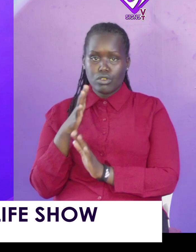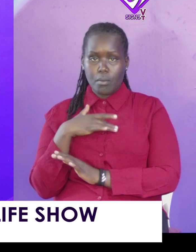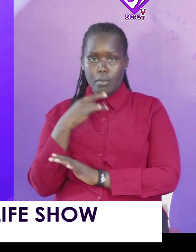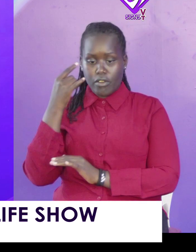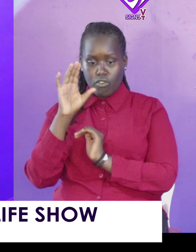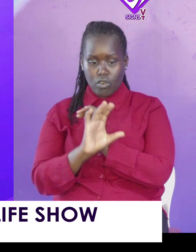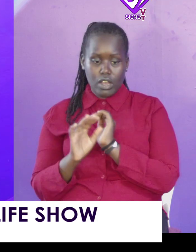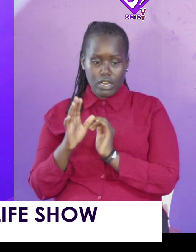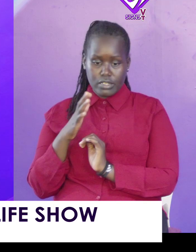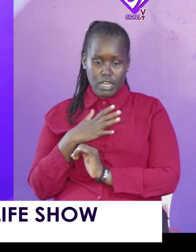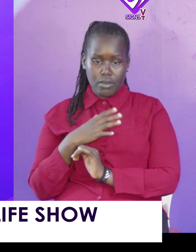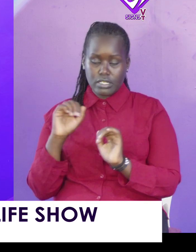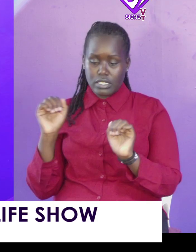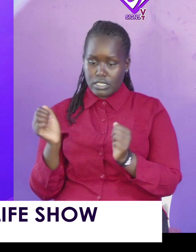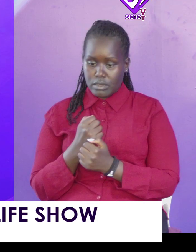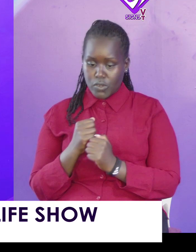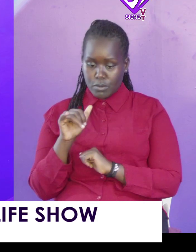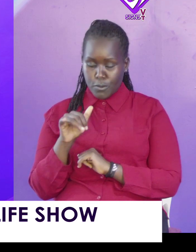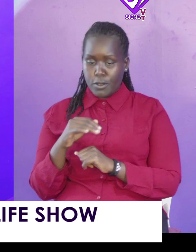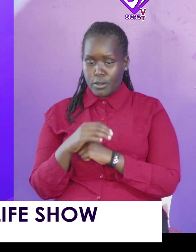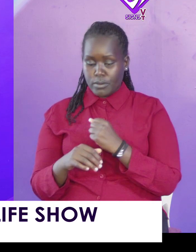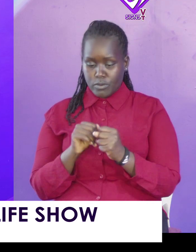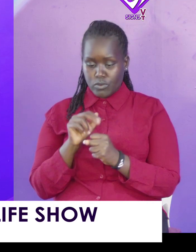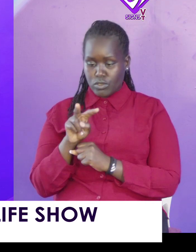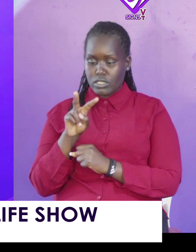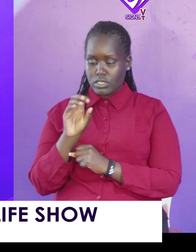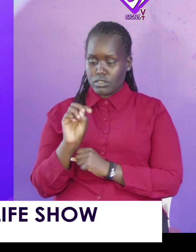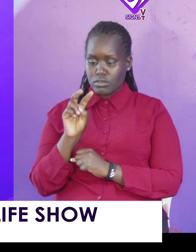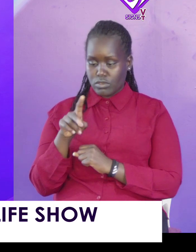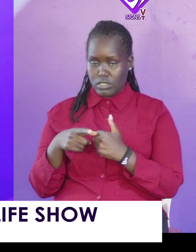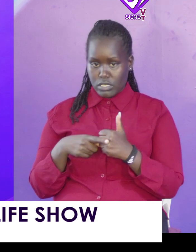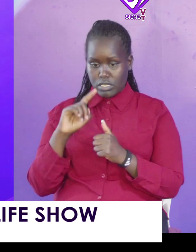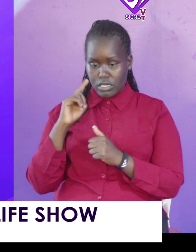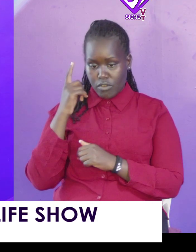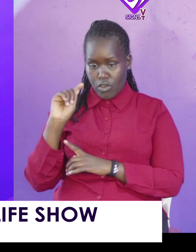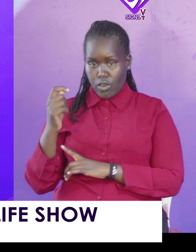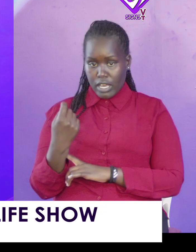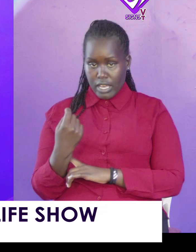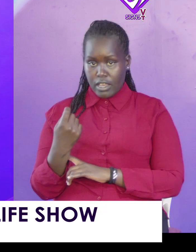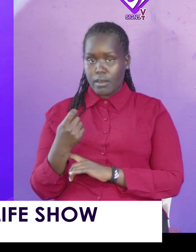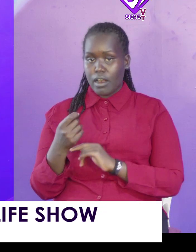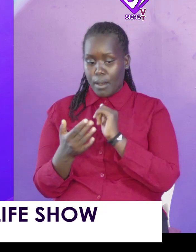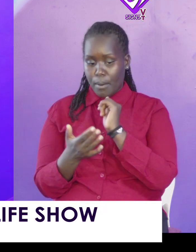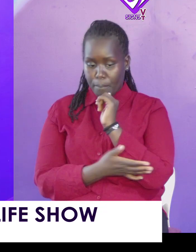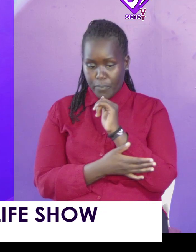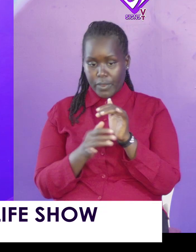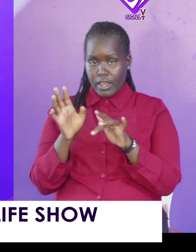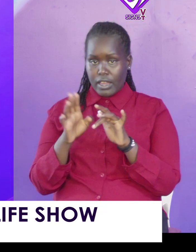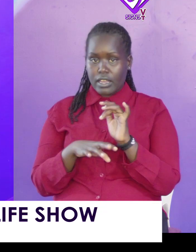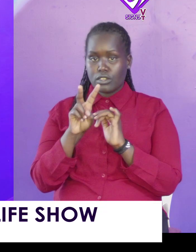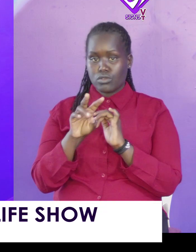It cannot be that my 2026 for Kenya can be worse than my 2025 or